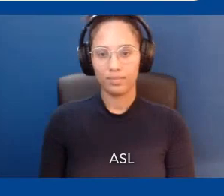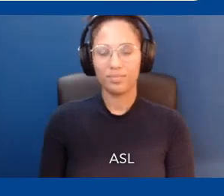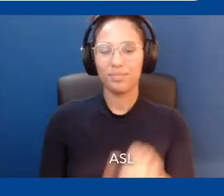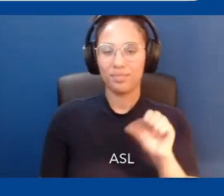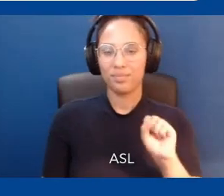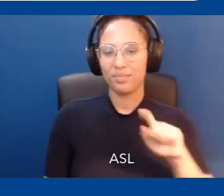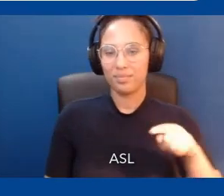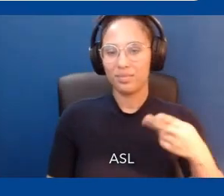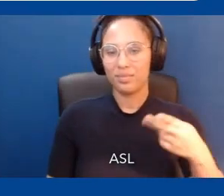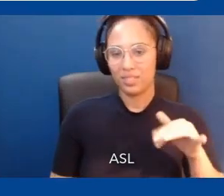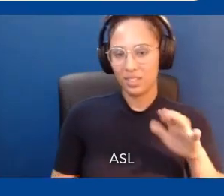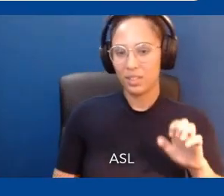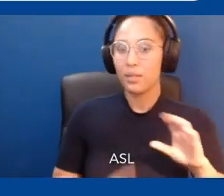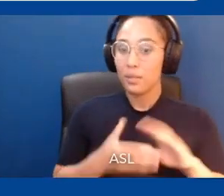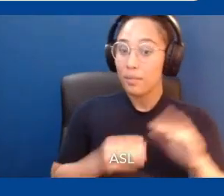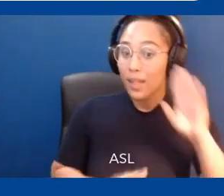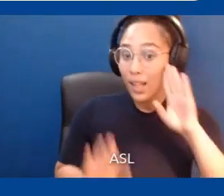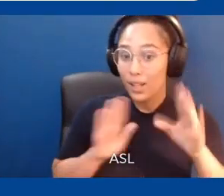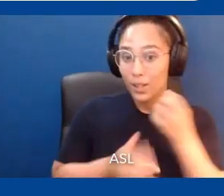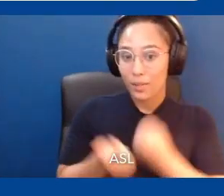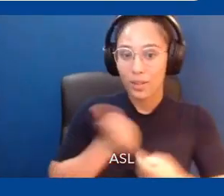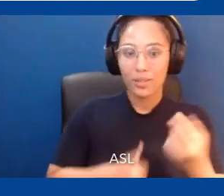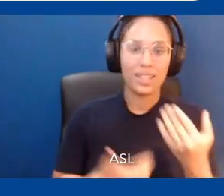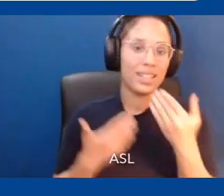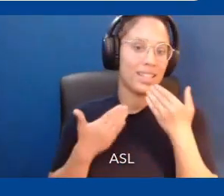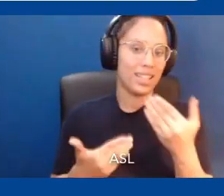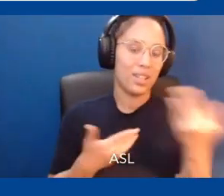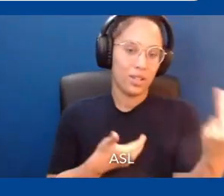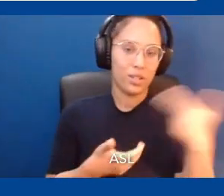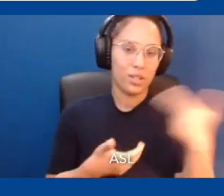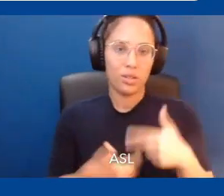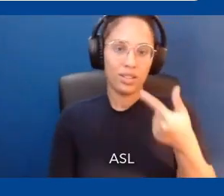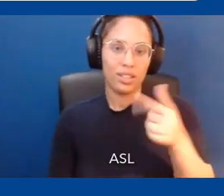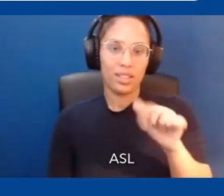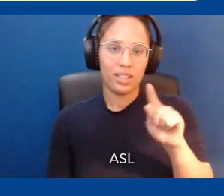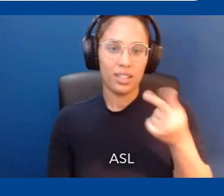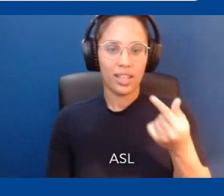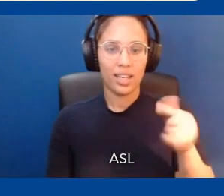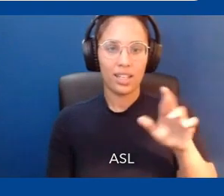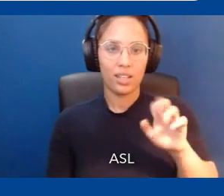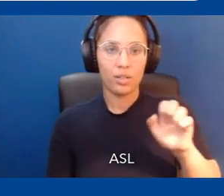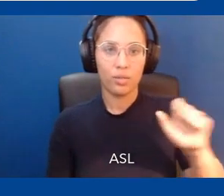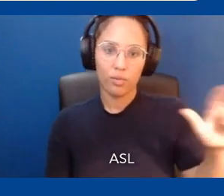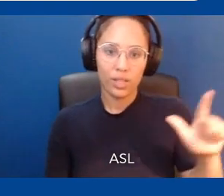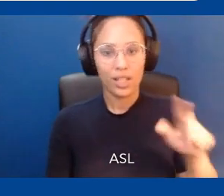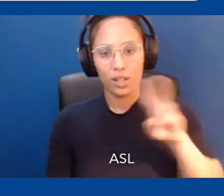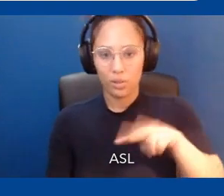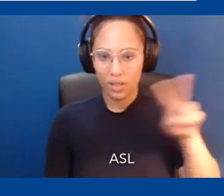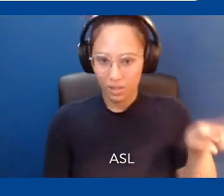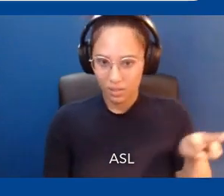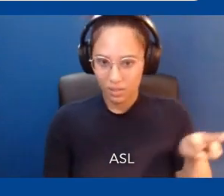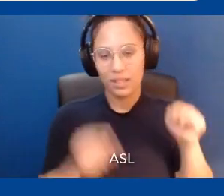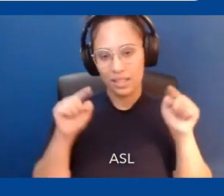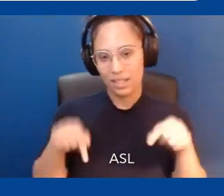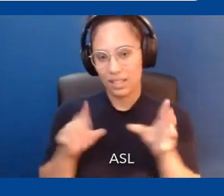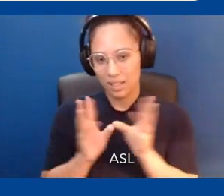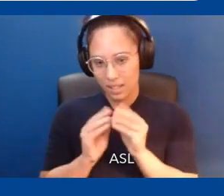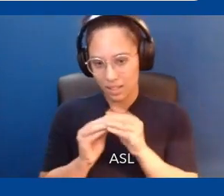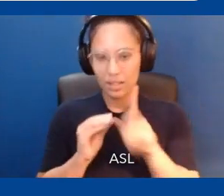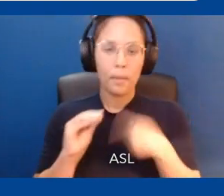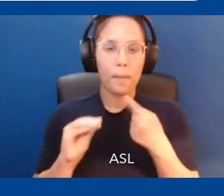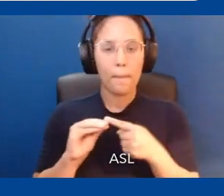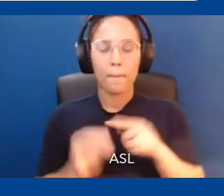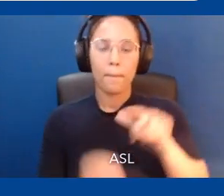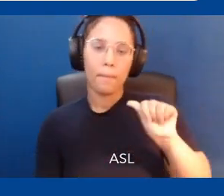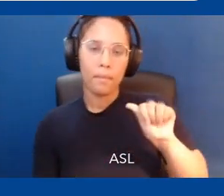Hello, everyone, and thank you for joining Getting Real 2022. This session is focusing on issues in archival documentary. My